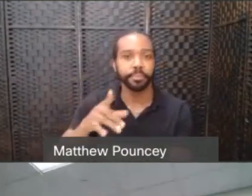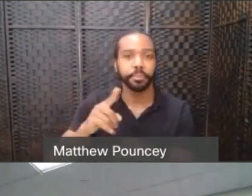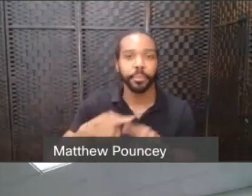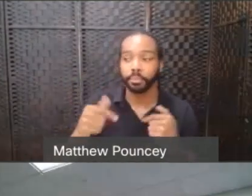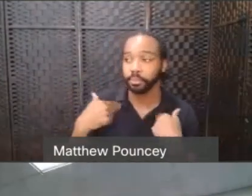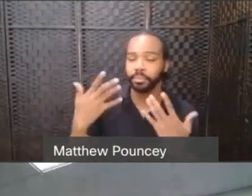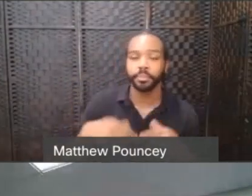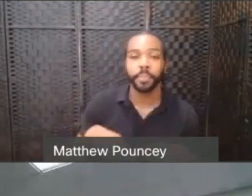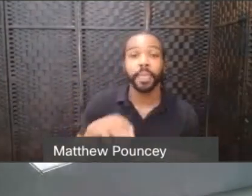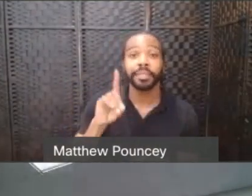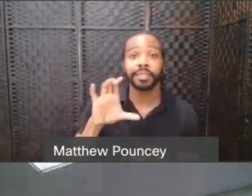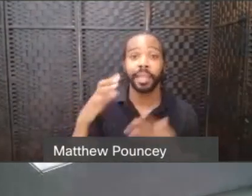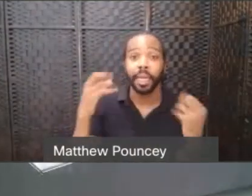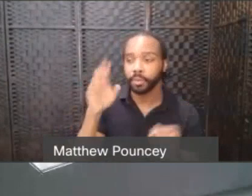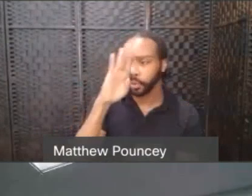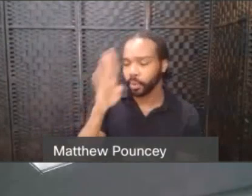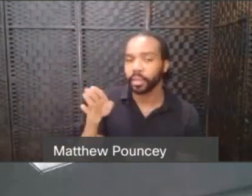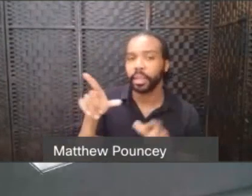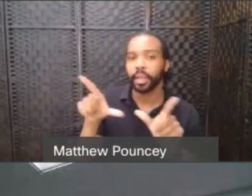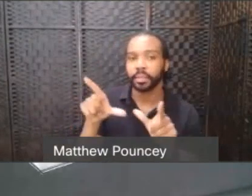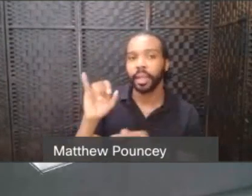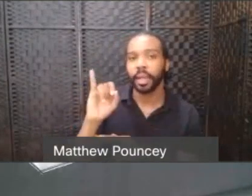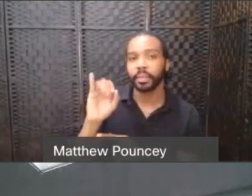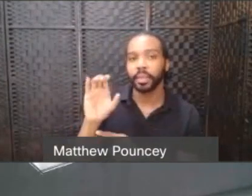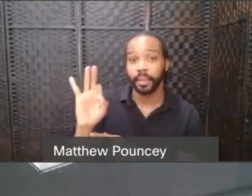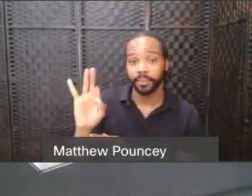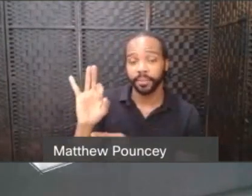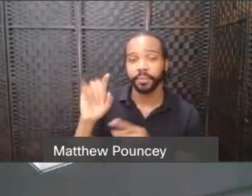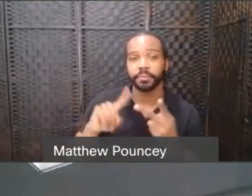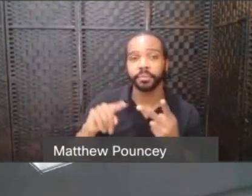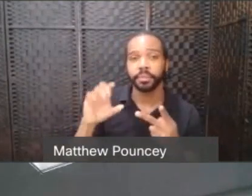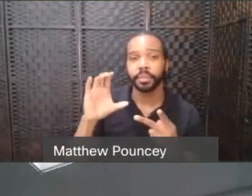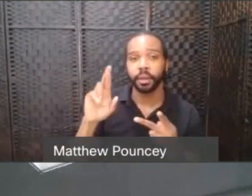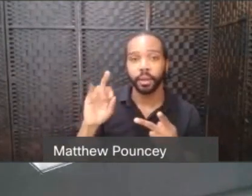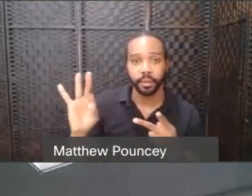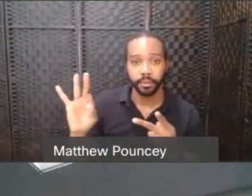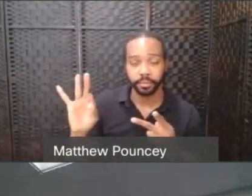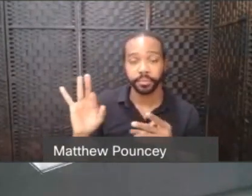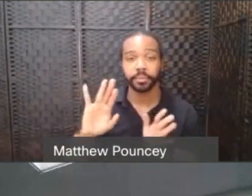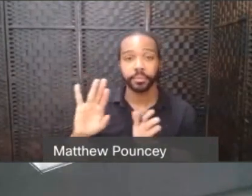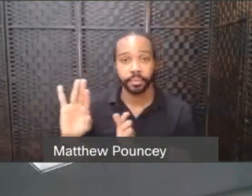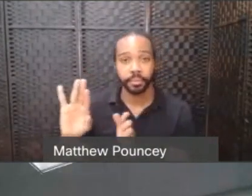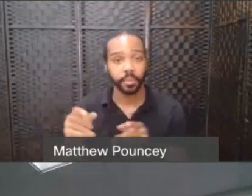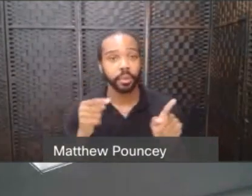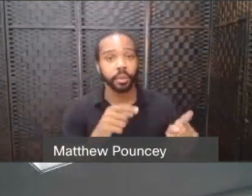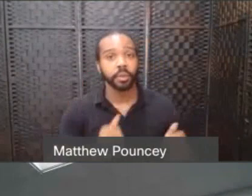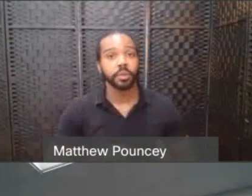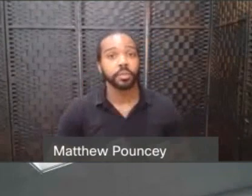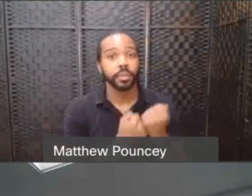currently DC Health directly licenses ICFs and CRFs, supported livings, which are not